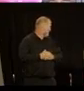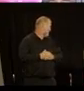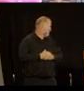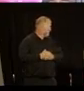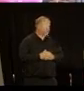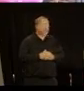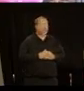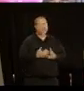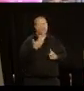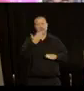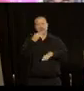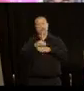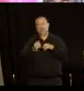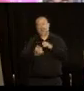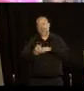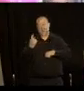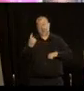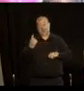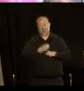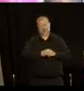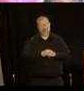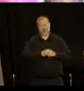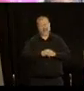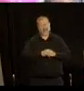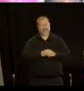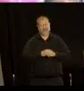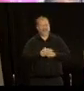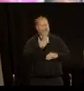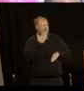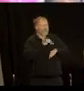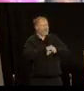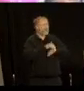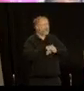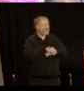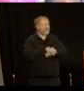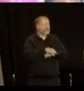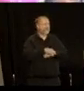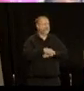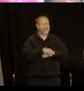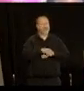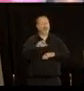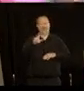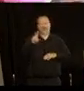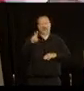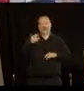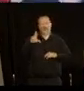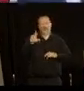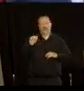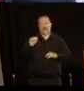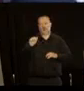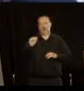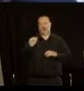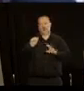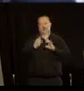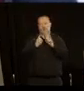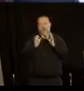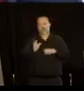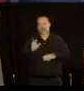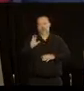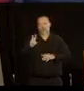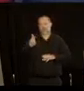Good evening, everybody. Hey. So I am Victoria Gatanis. I'm the Deputy Director of